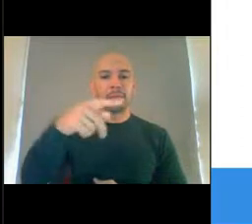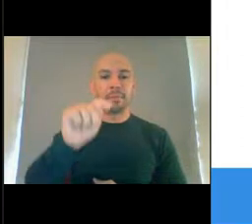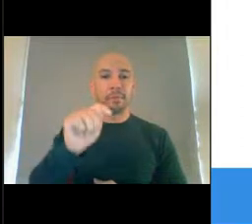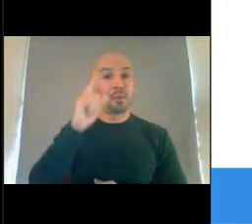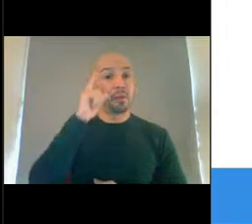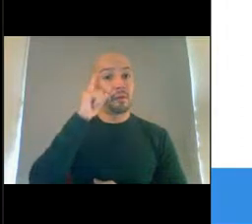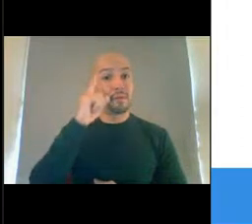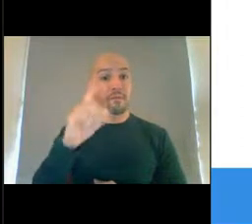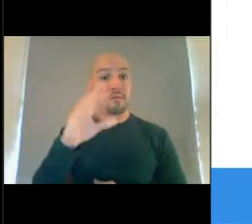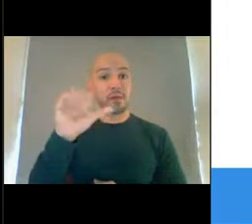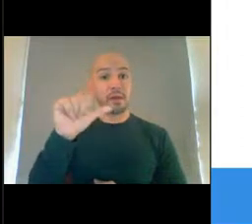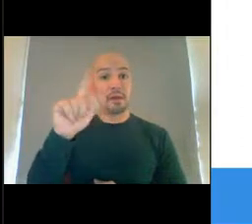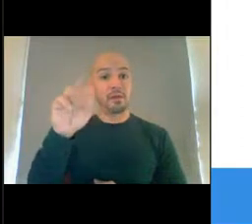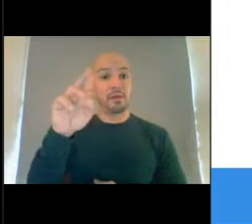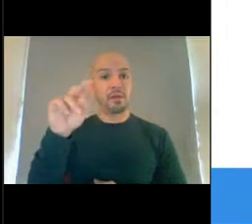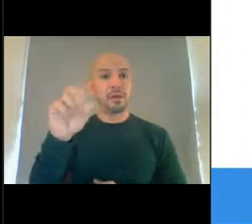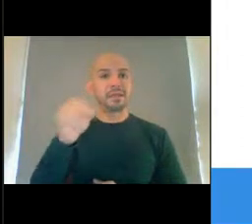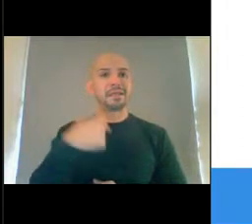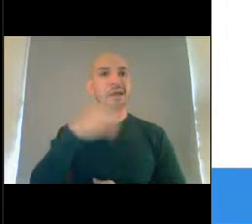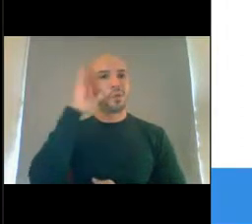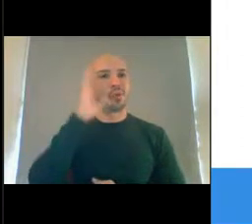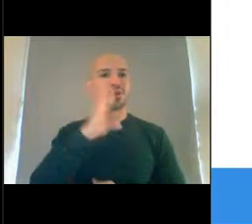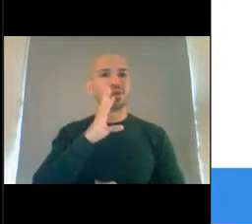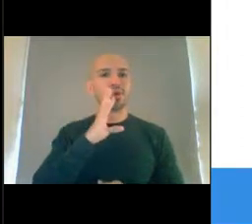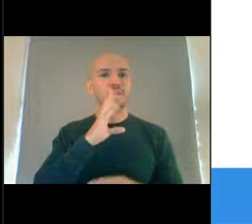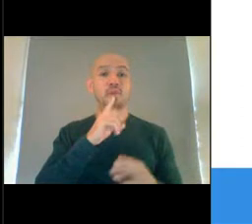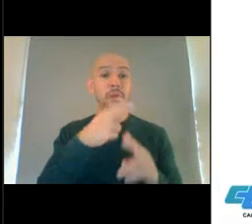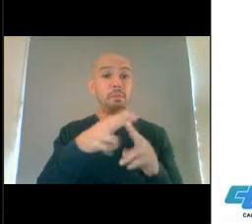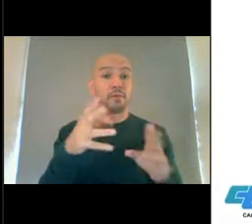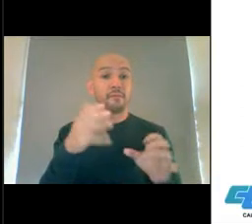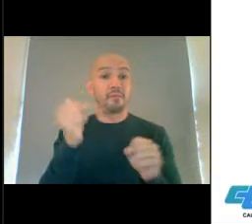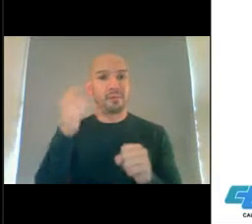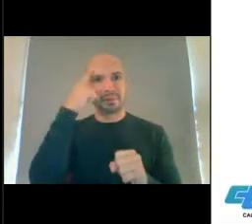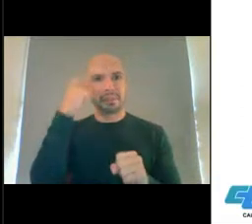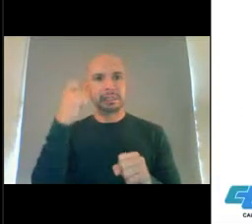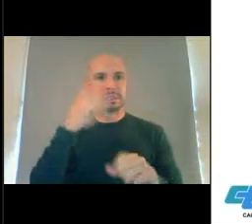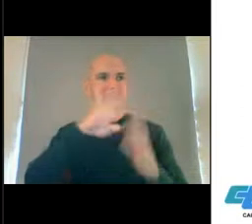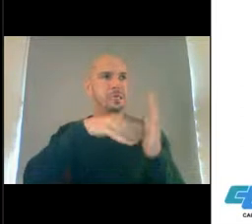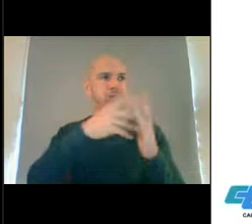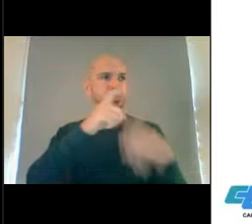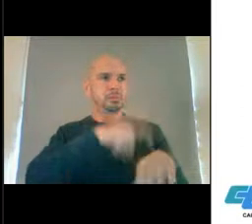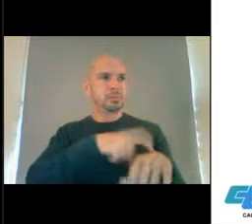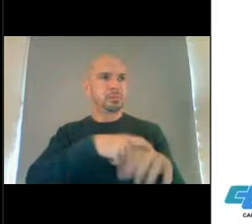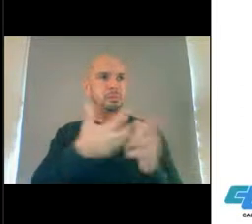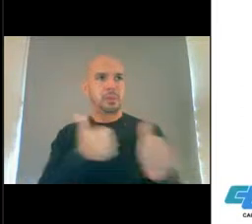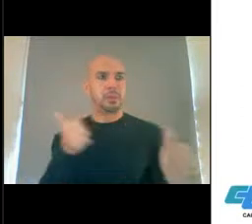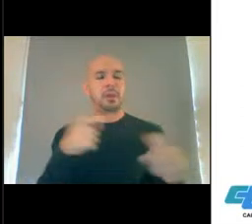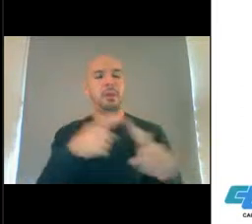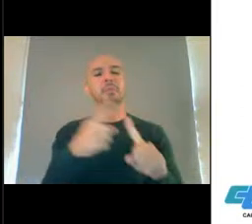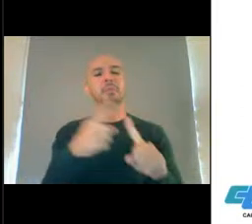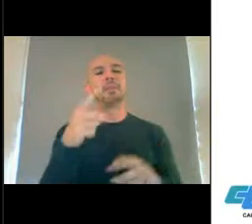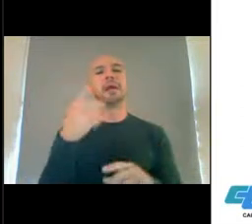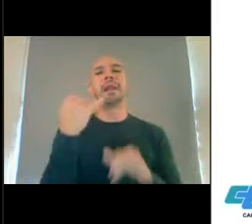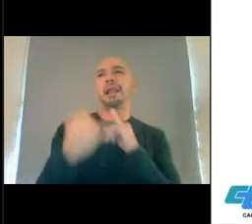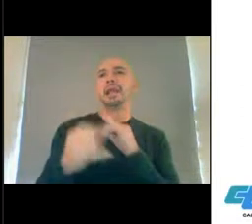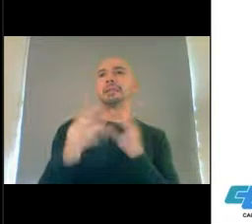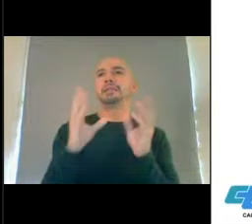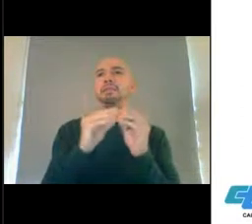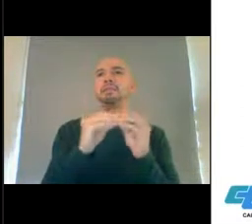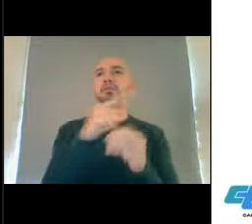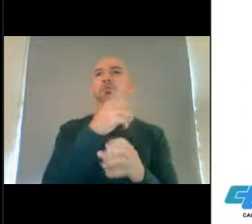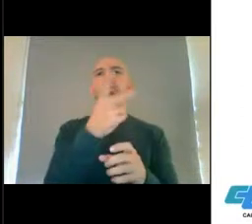this presentation because i think we're running a little bit behind today this was presented to you in draft form at the last commission meeting in